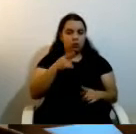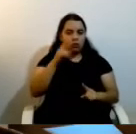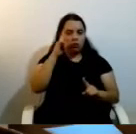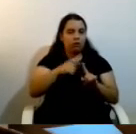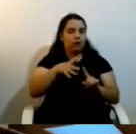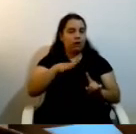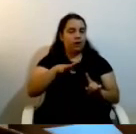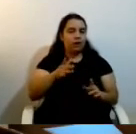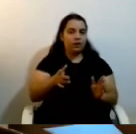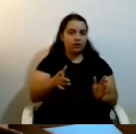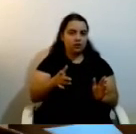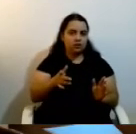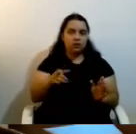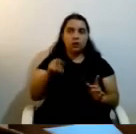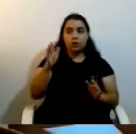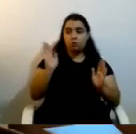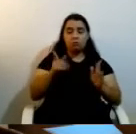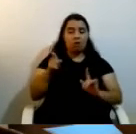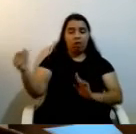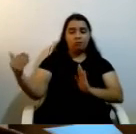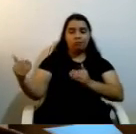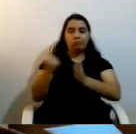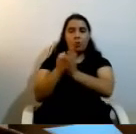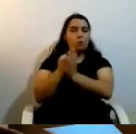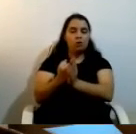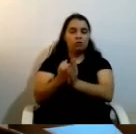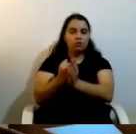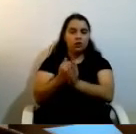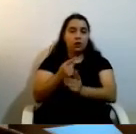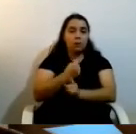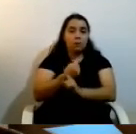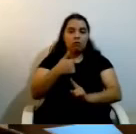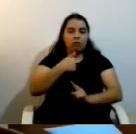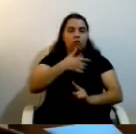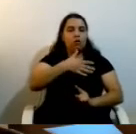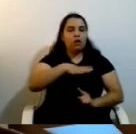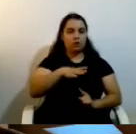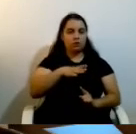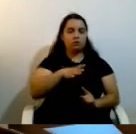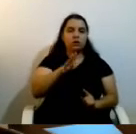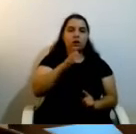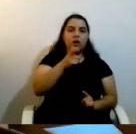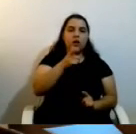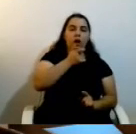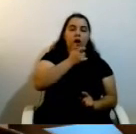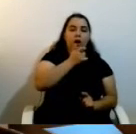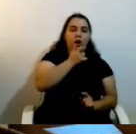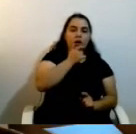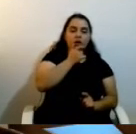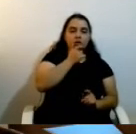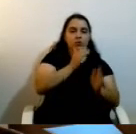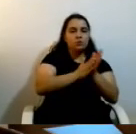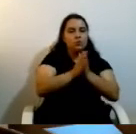With the Portuguese pilot projects, my wife would be forced to be my